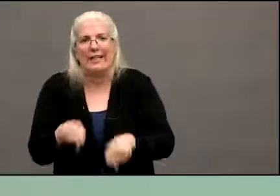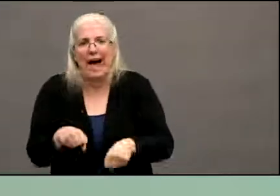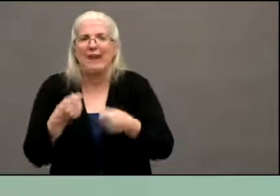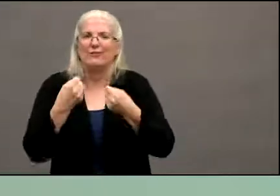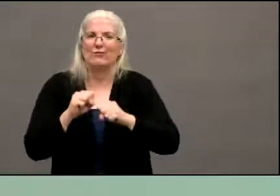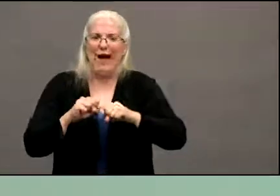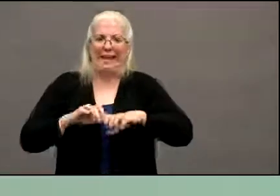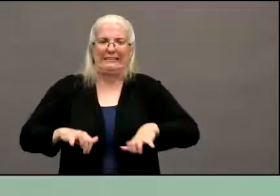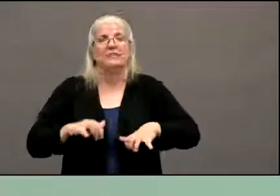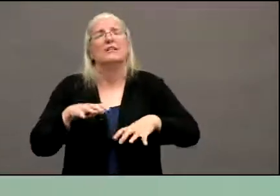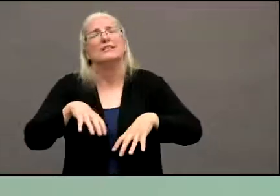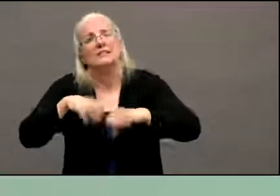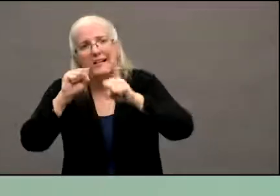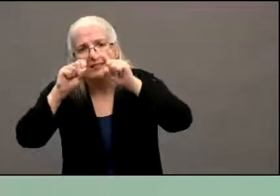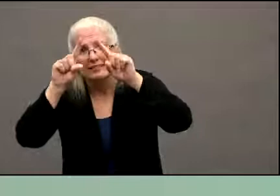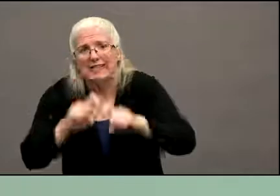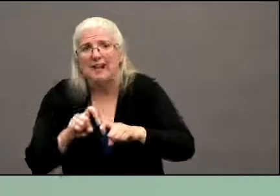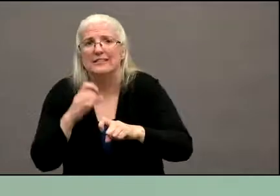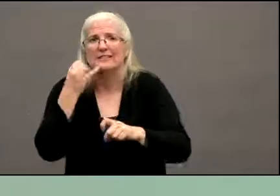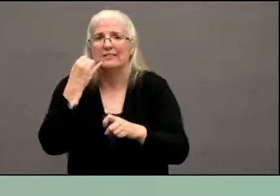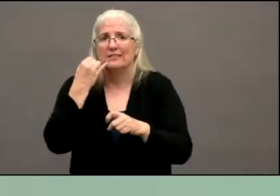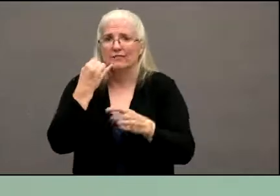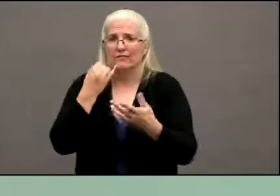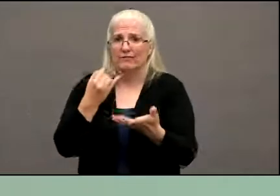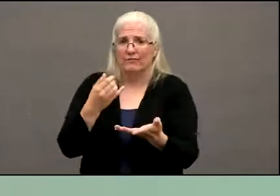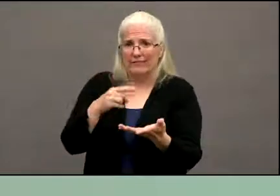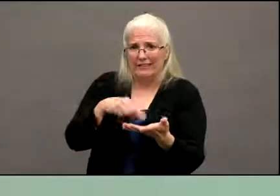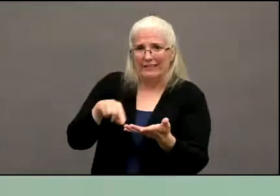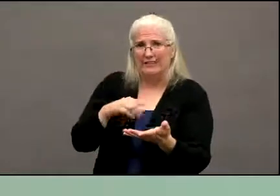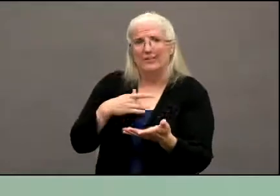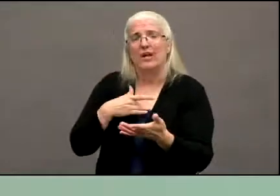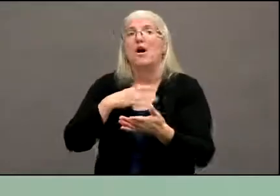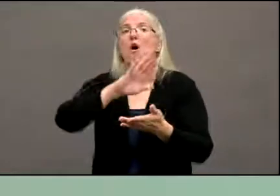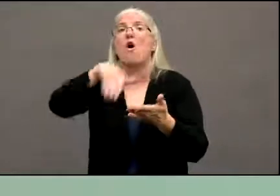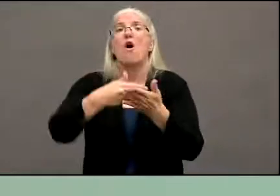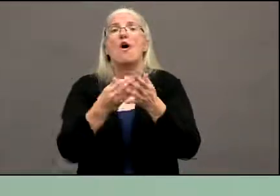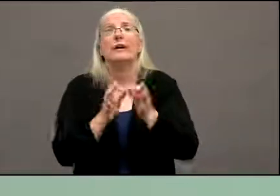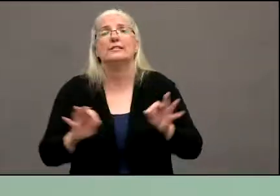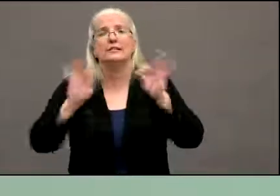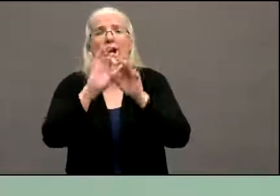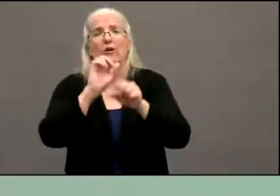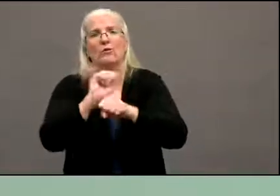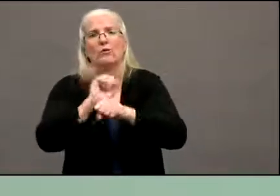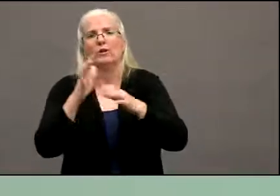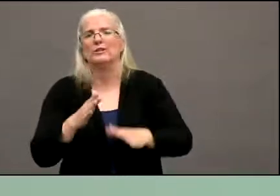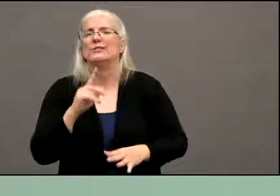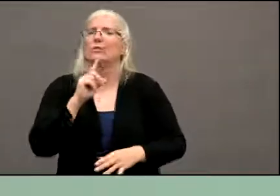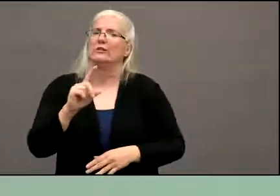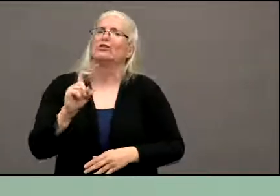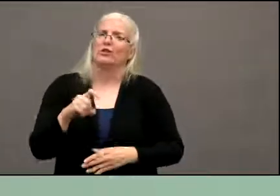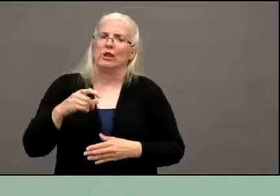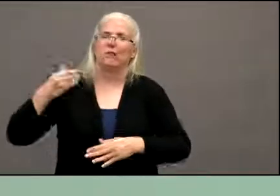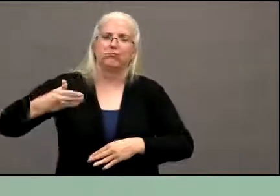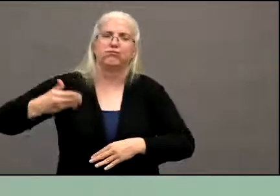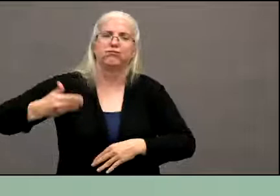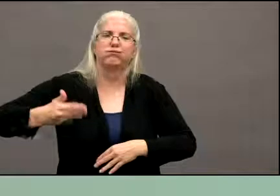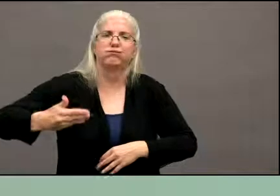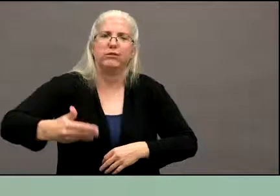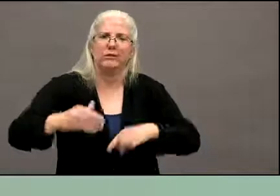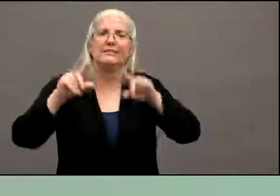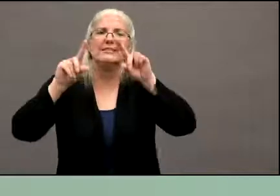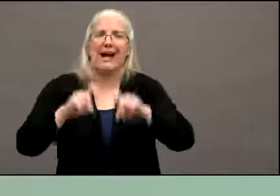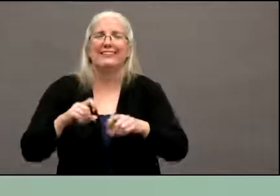tested at least once a month. That's the bare minimum, right? So trust me, we're not going to be mad if you're getting tested every other week or if you're getting tested